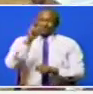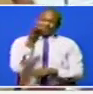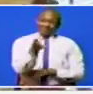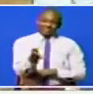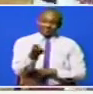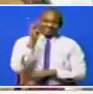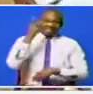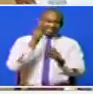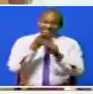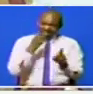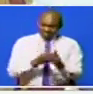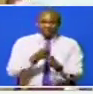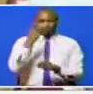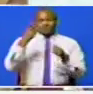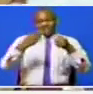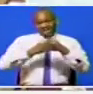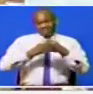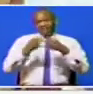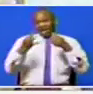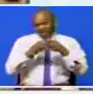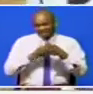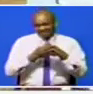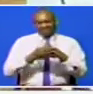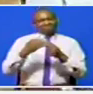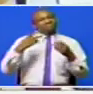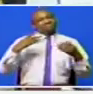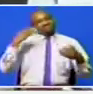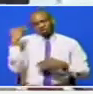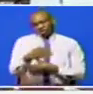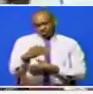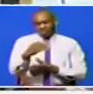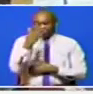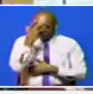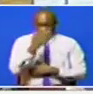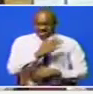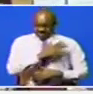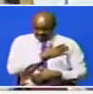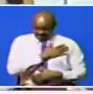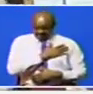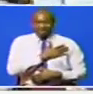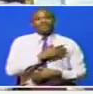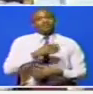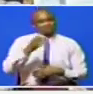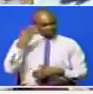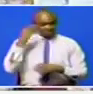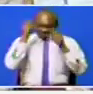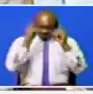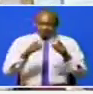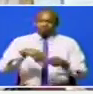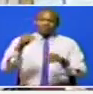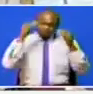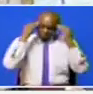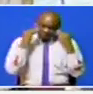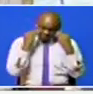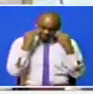for a second term on 29th of August comes to a halt after NASA rescinds their earlier decision and